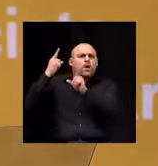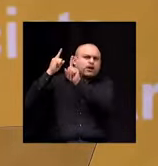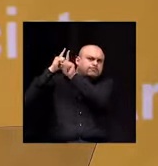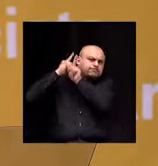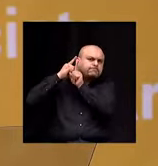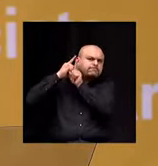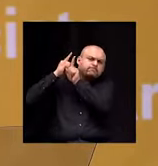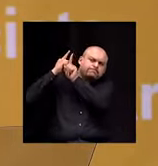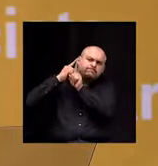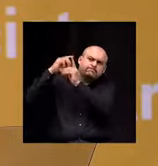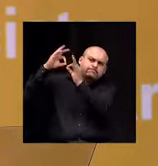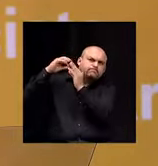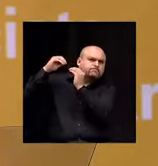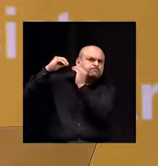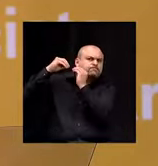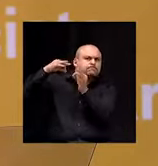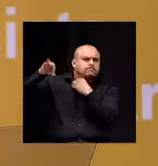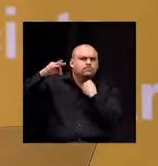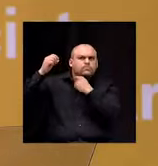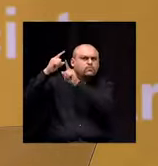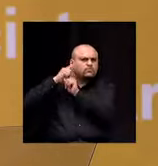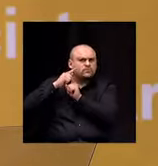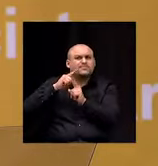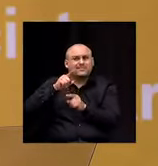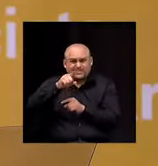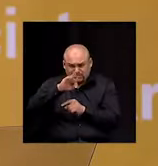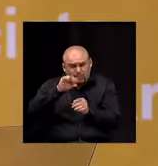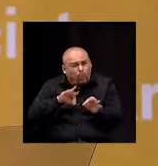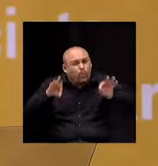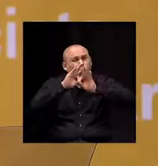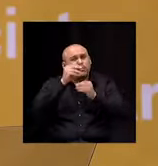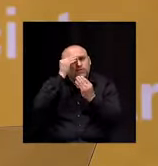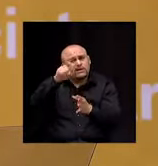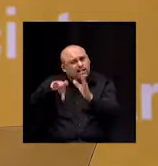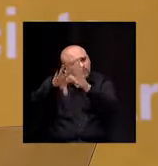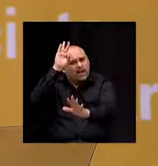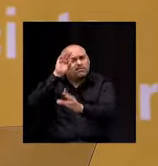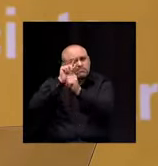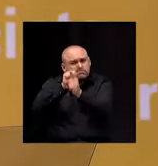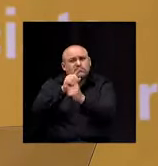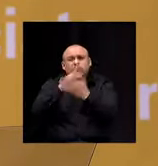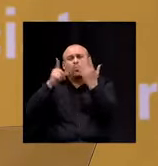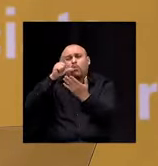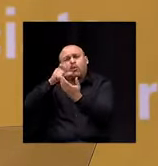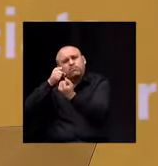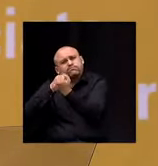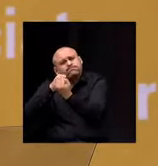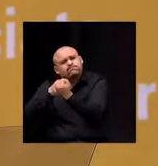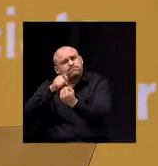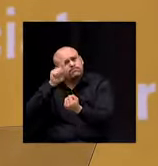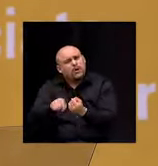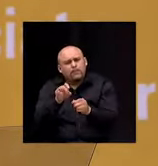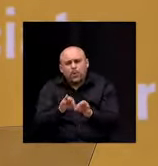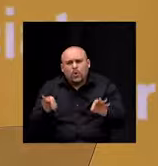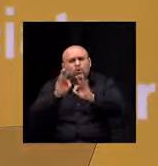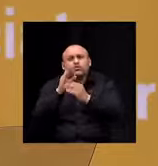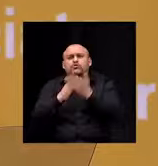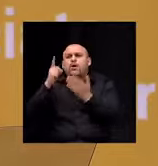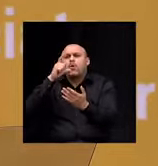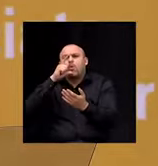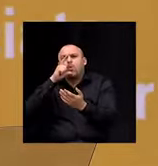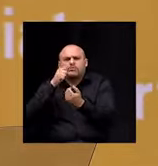So mentors are important. You need to find them, and you need sponsors, right? You need somebody who's gonna